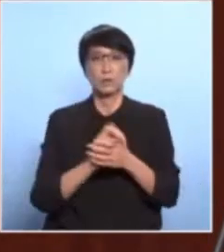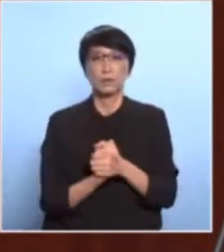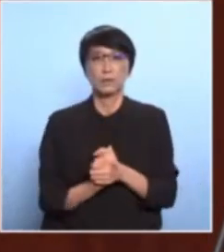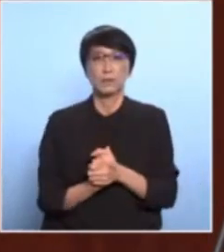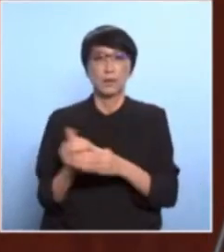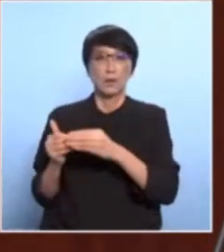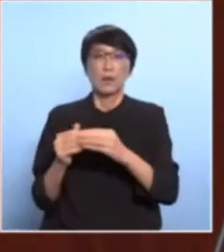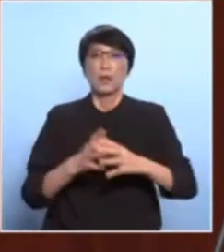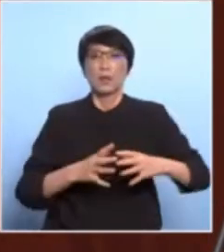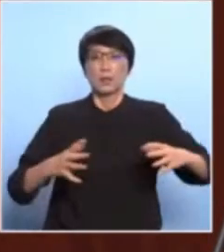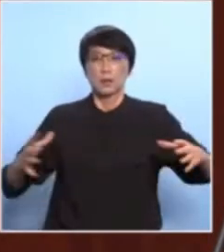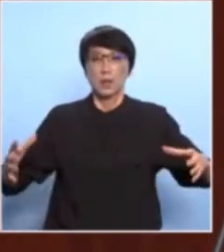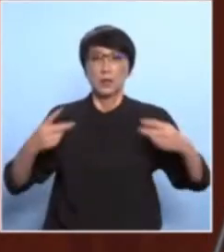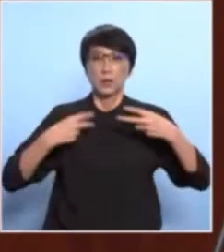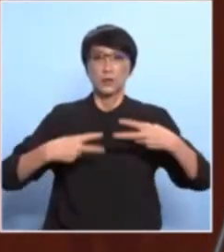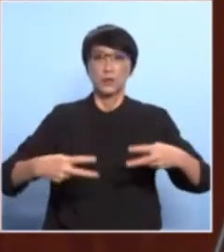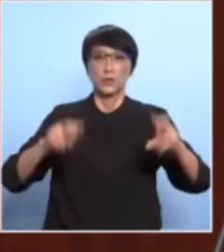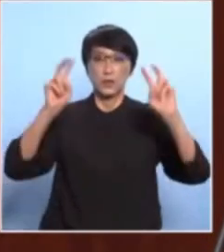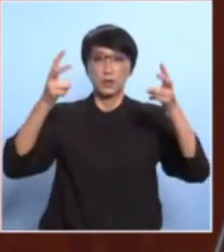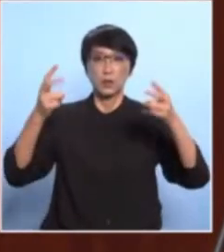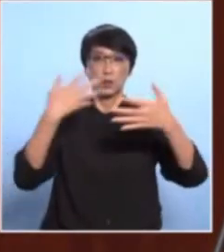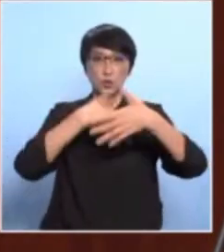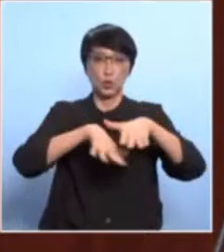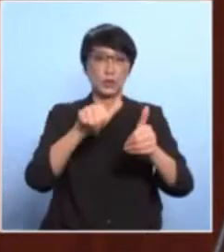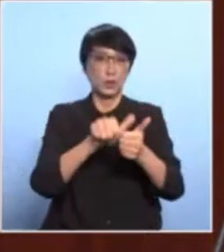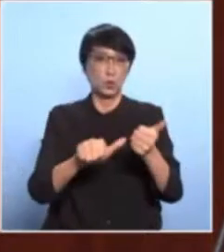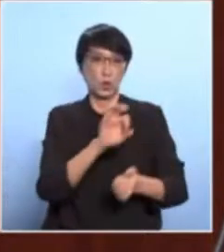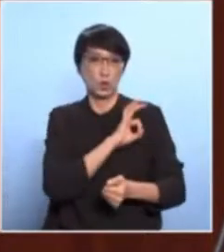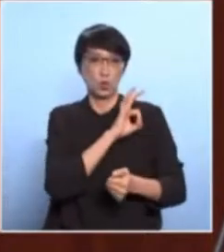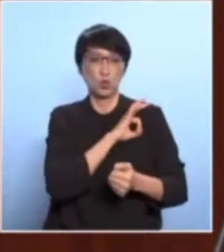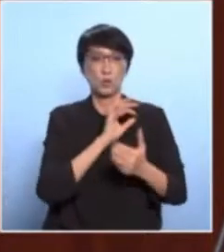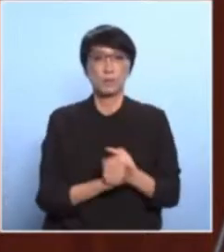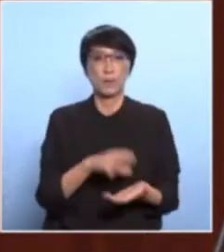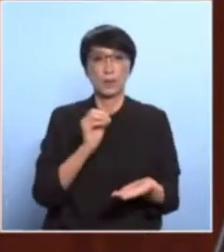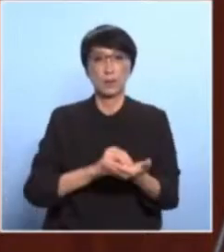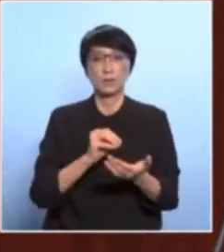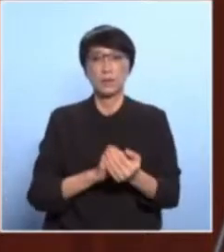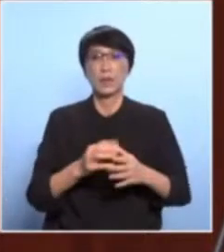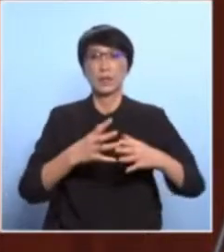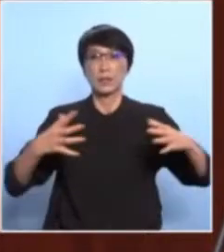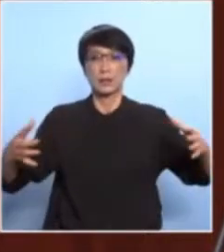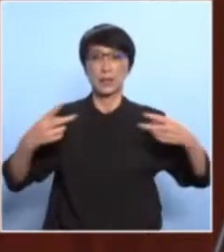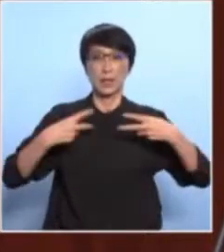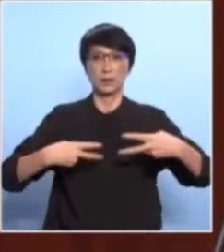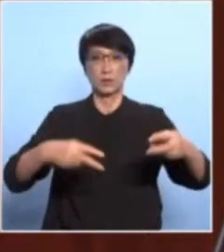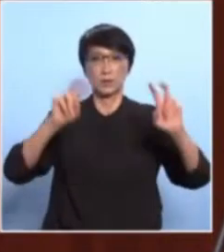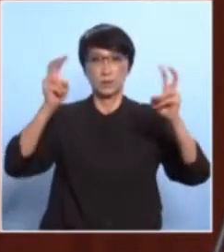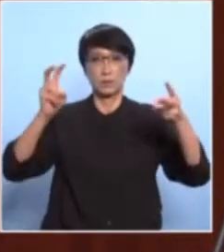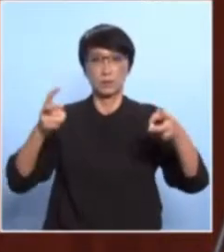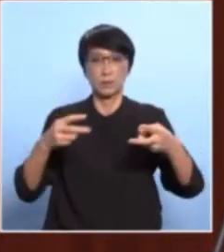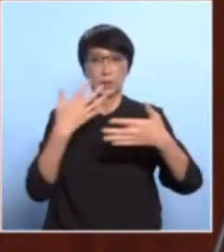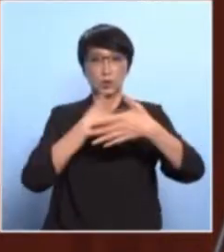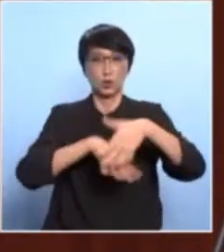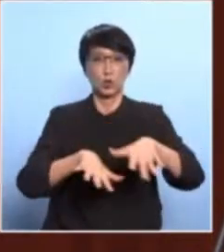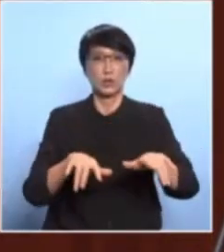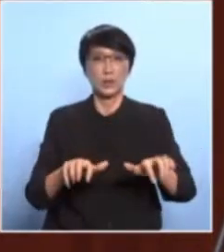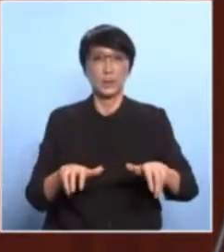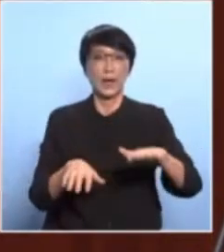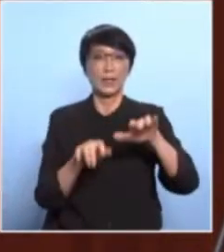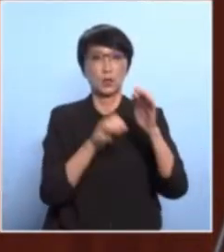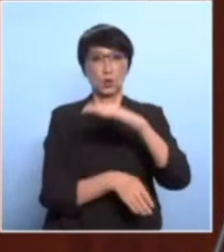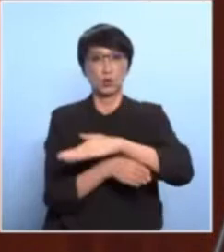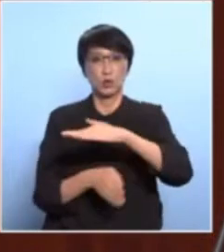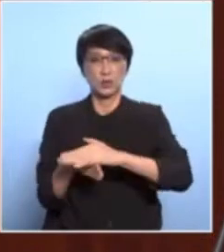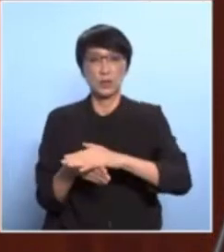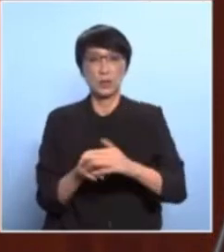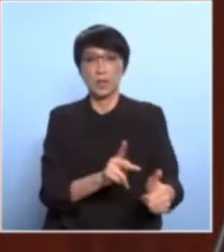Committee on the Financing of Major Development Projects led by the Financial Secretary and the Office for the Financing